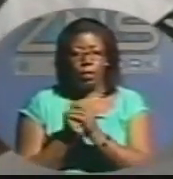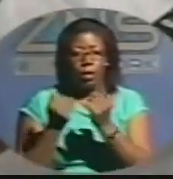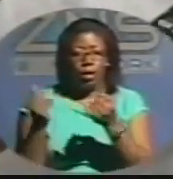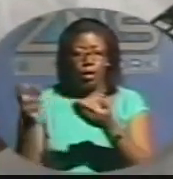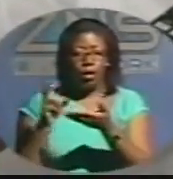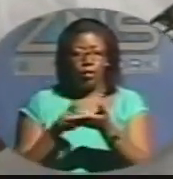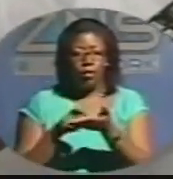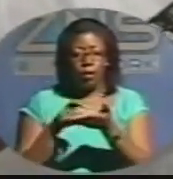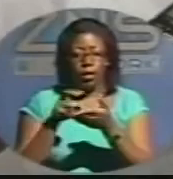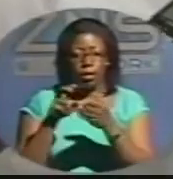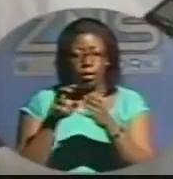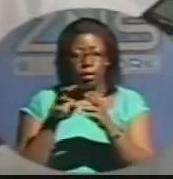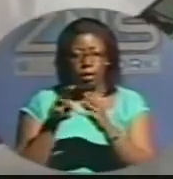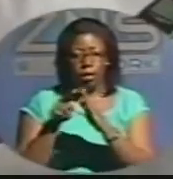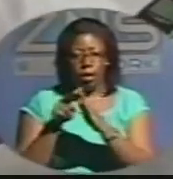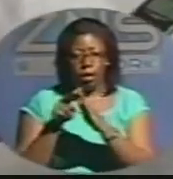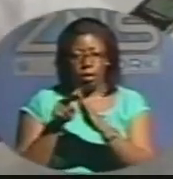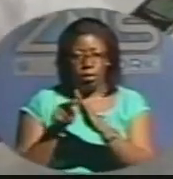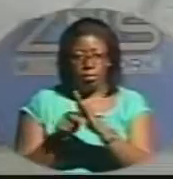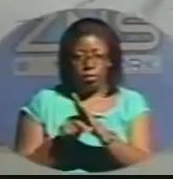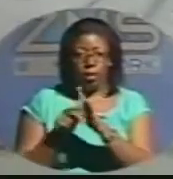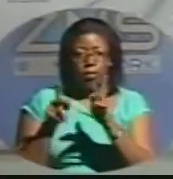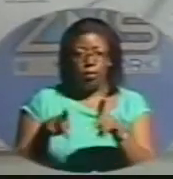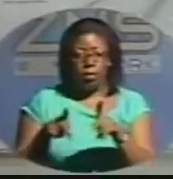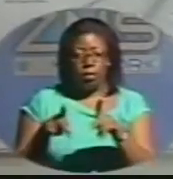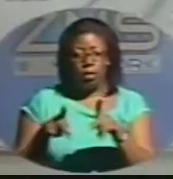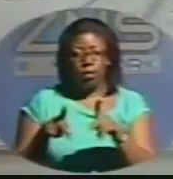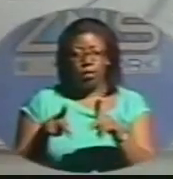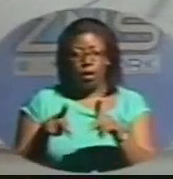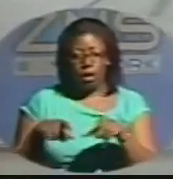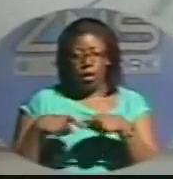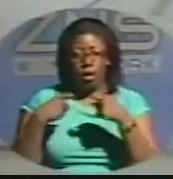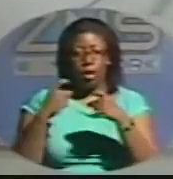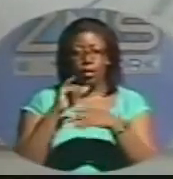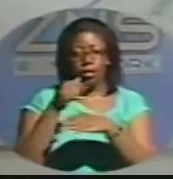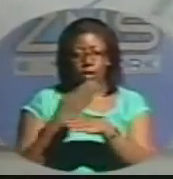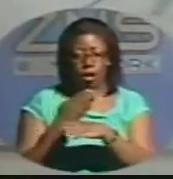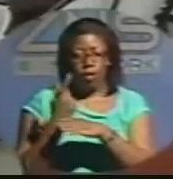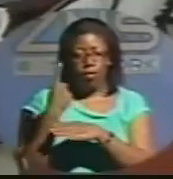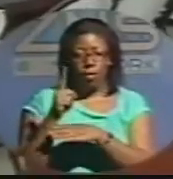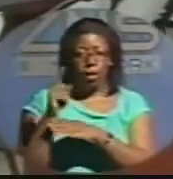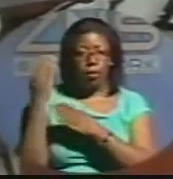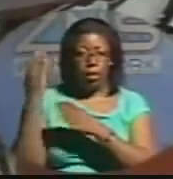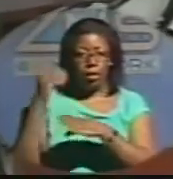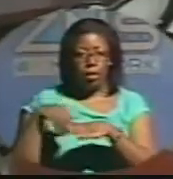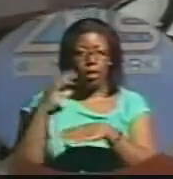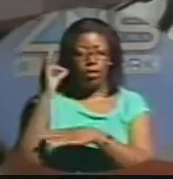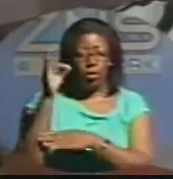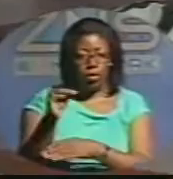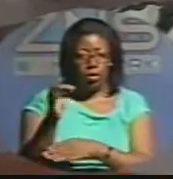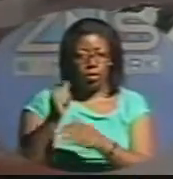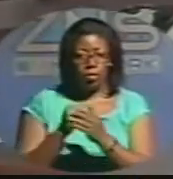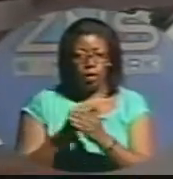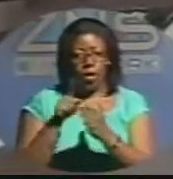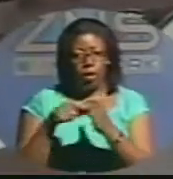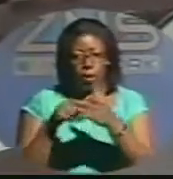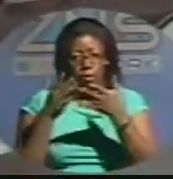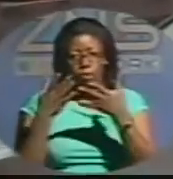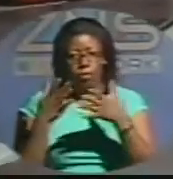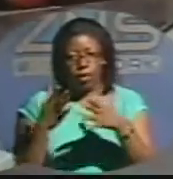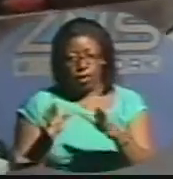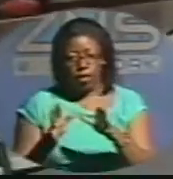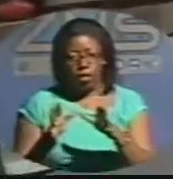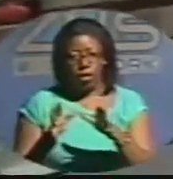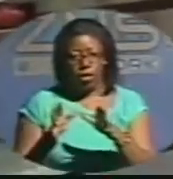investing world has in the Bahamas. It will provide jobs for the Bahamians in the future. Once completed, Baha Mar Resort will offer